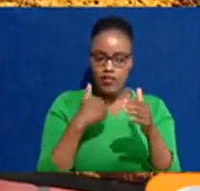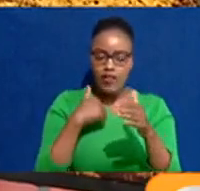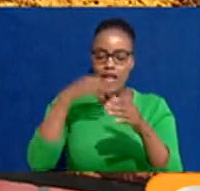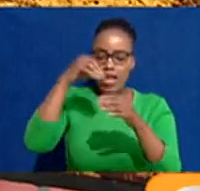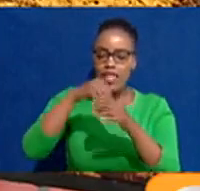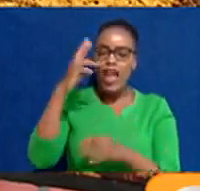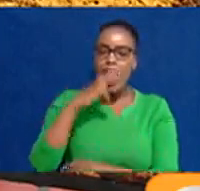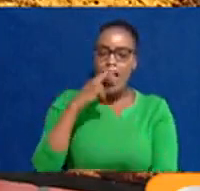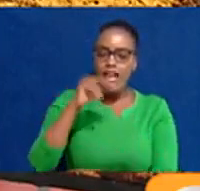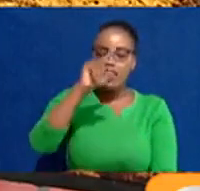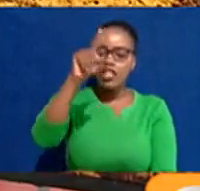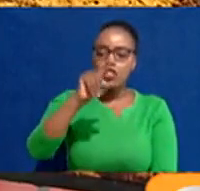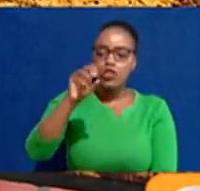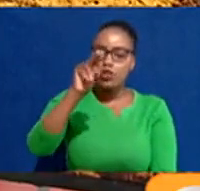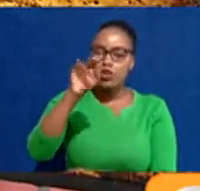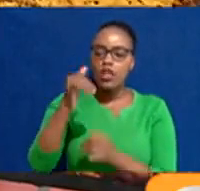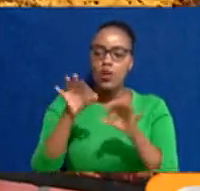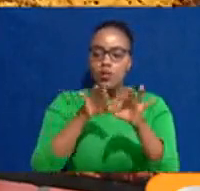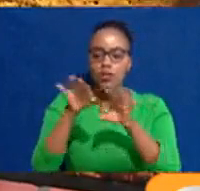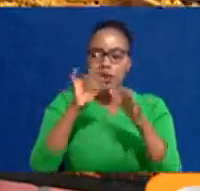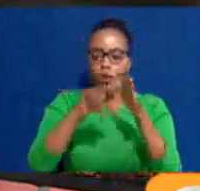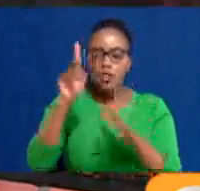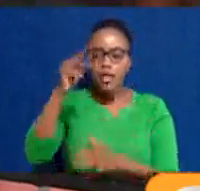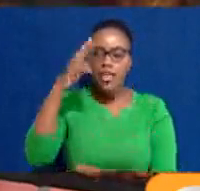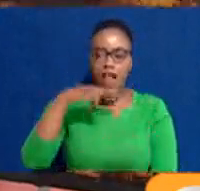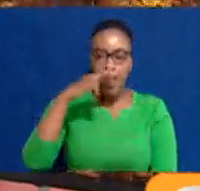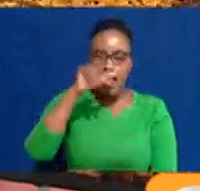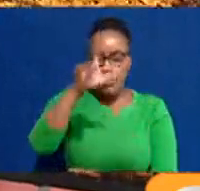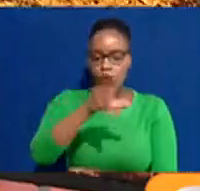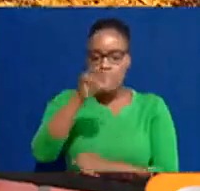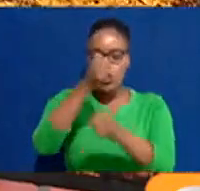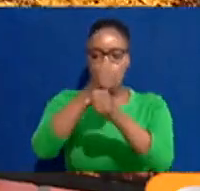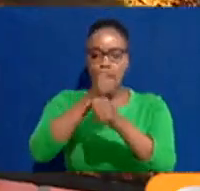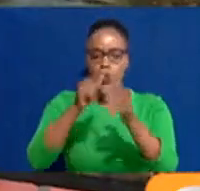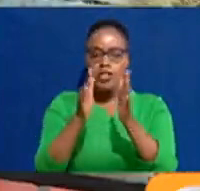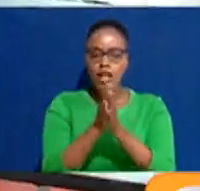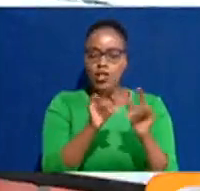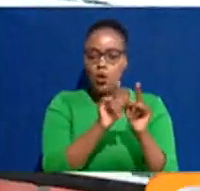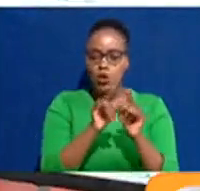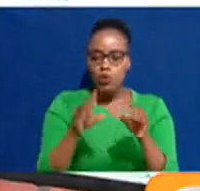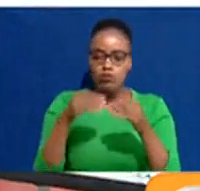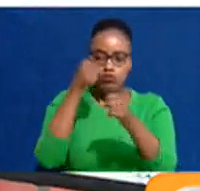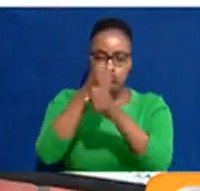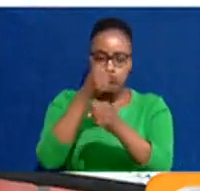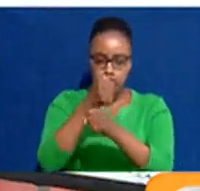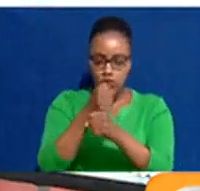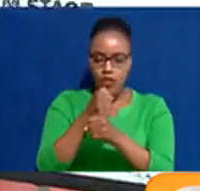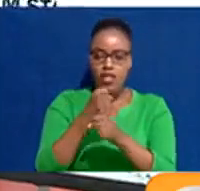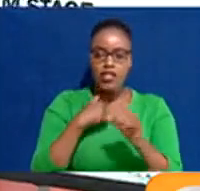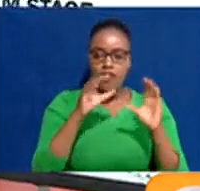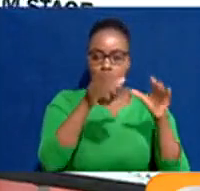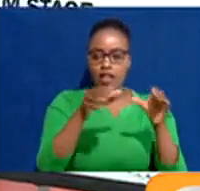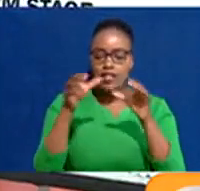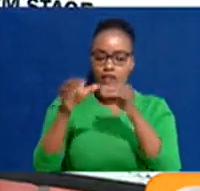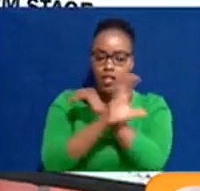red zone. But let me tell you about what the Kenya Red Cross has been doing, and they've been part of the relief efforts. They have classified